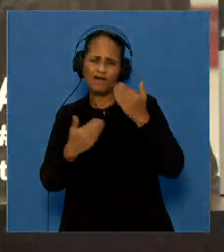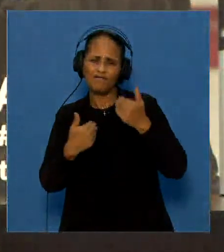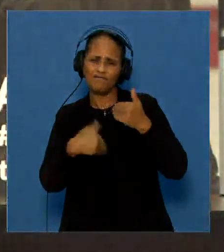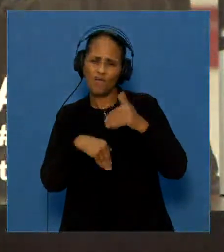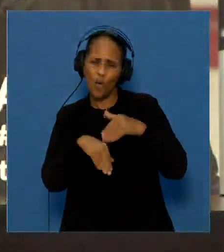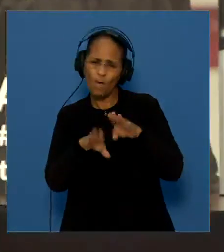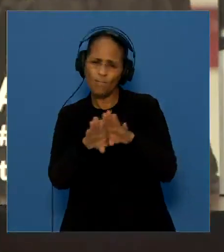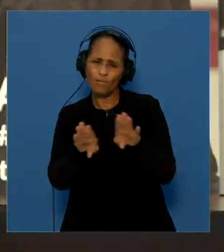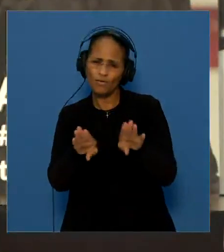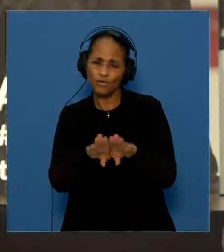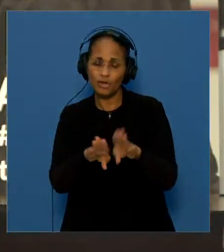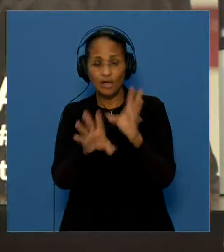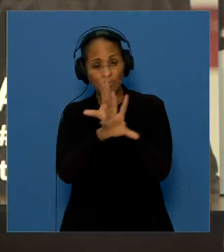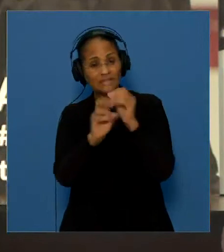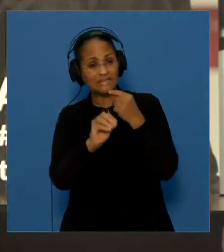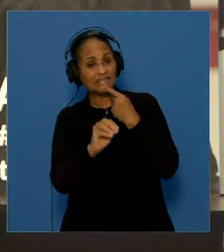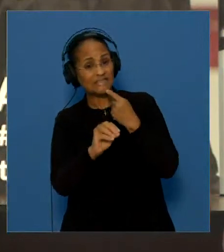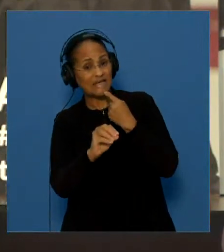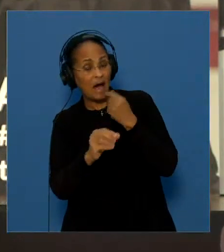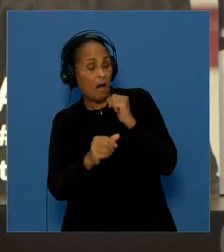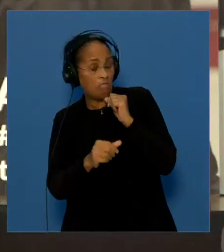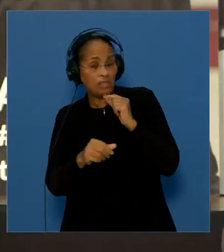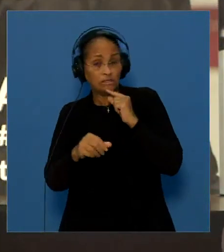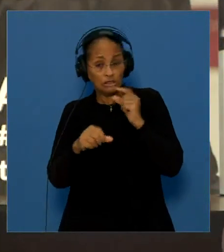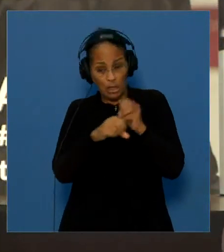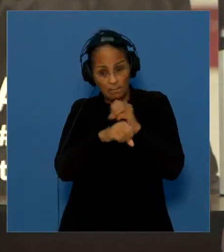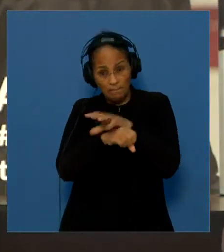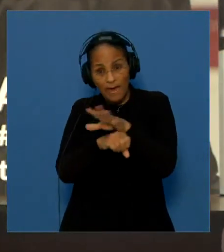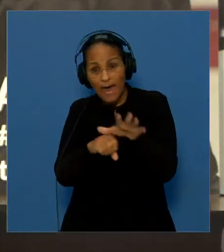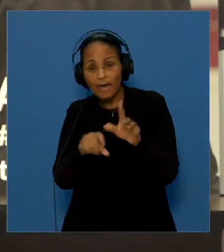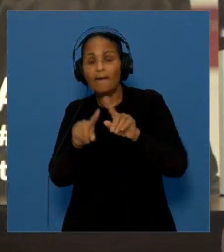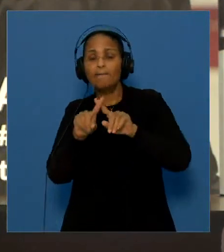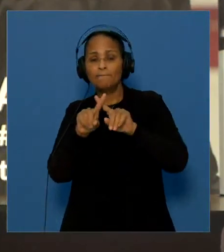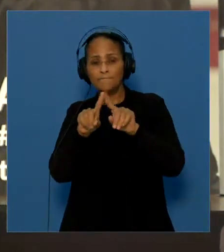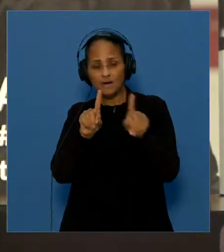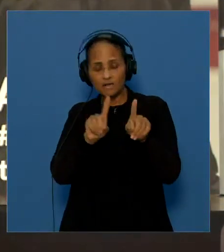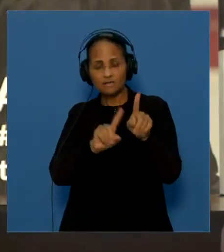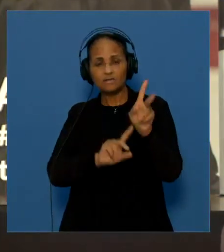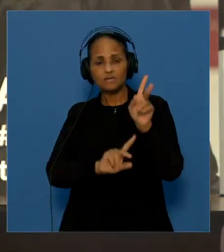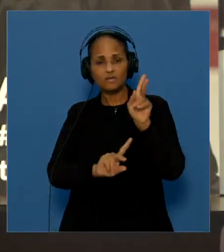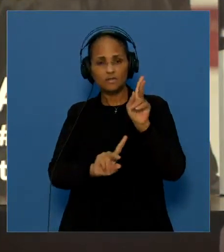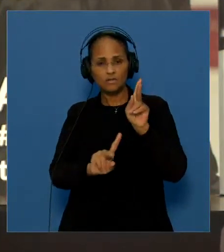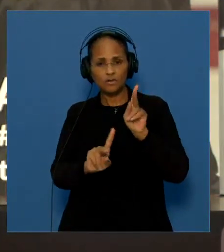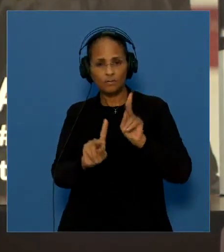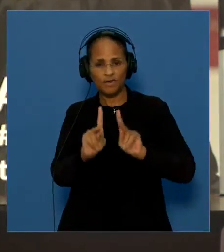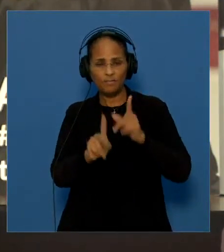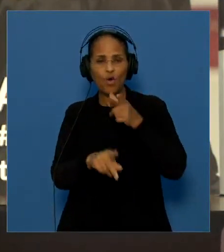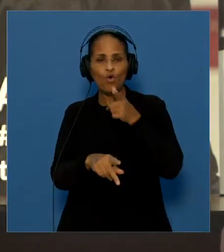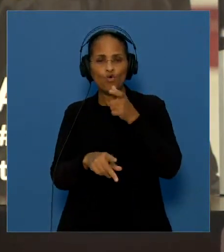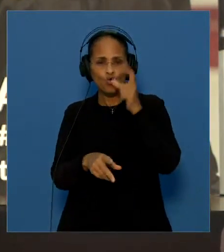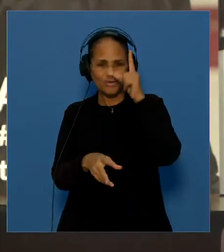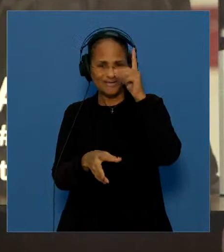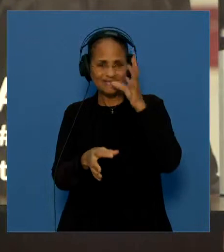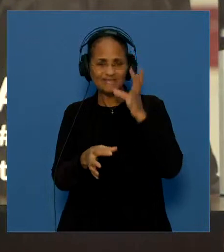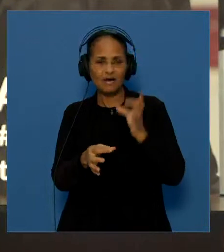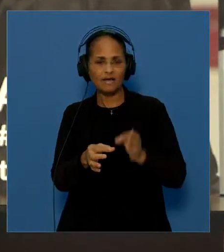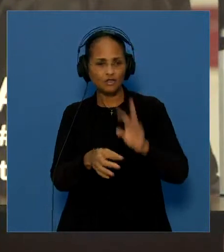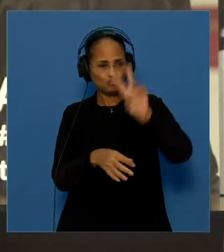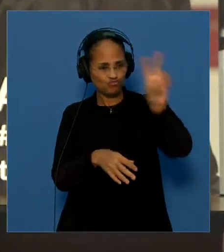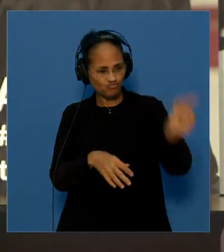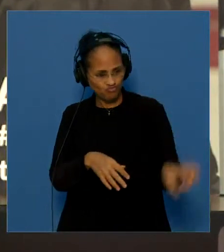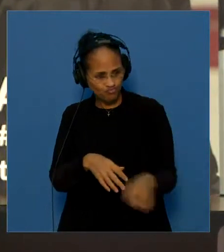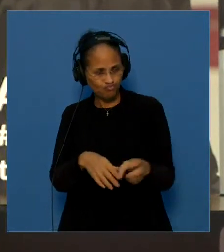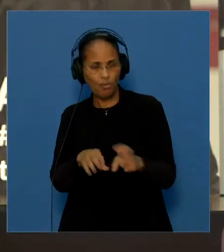I'm uncertain of the impact of which it may have. I think that persons who have decided to come to Bermuda